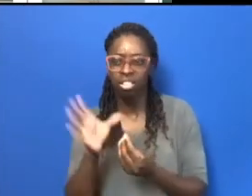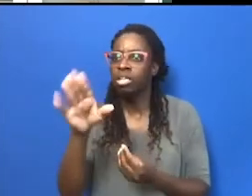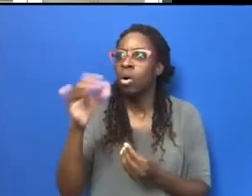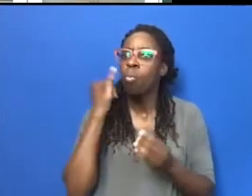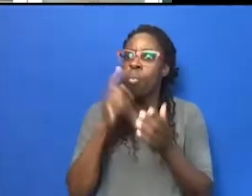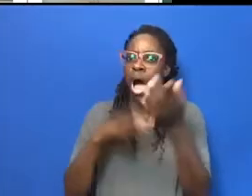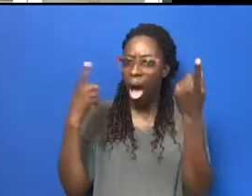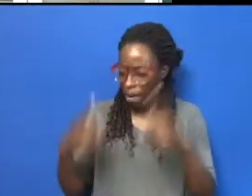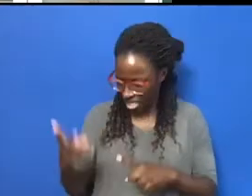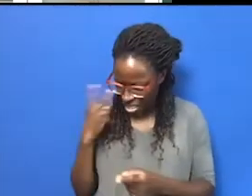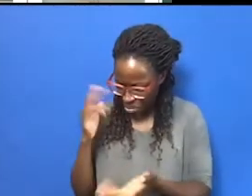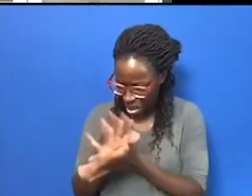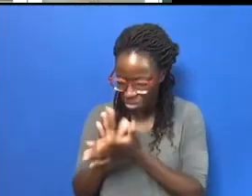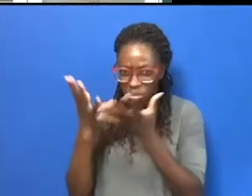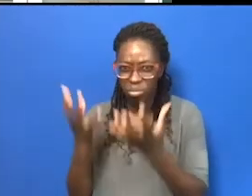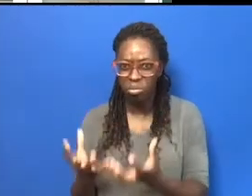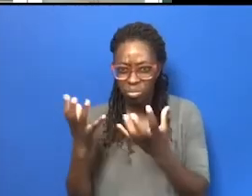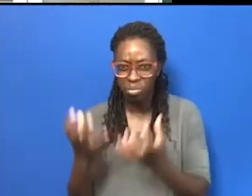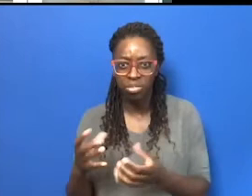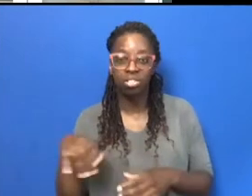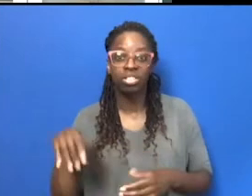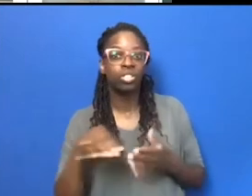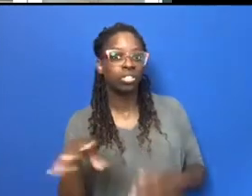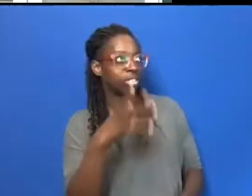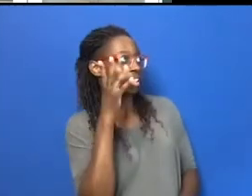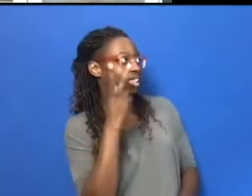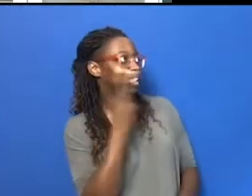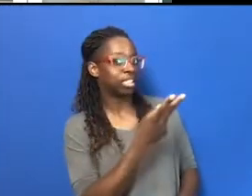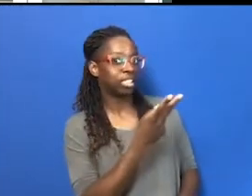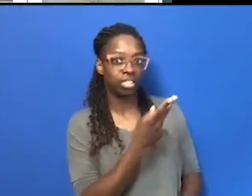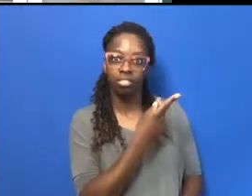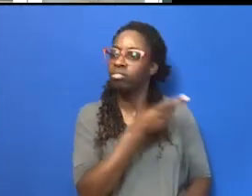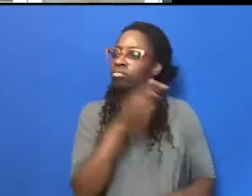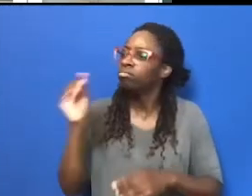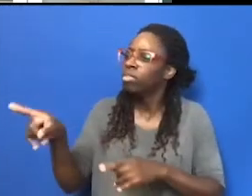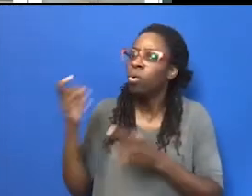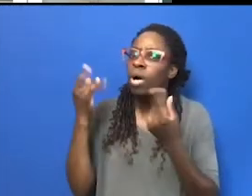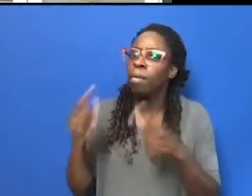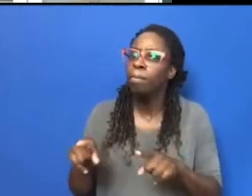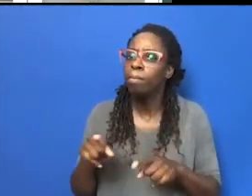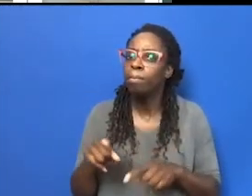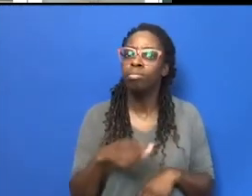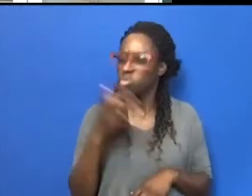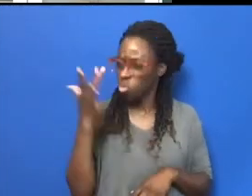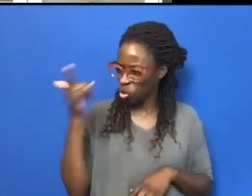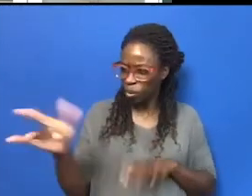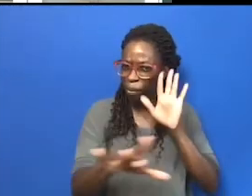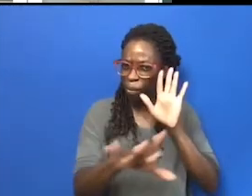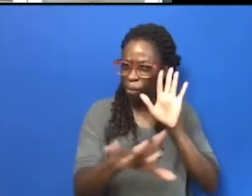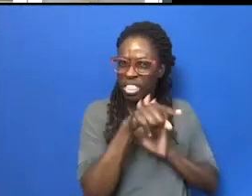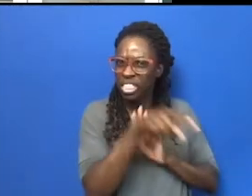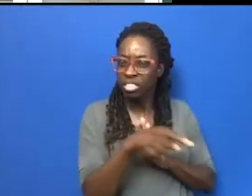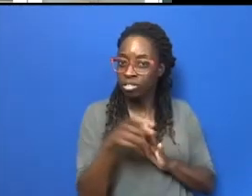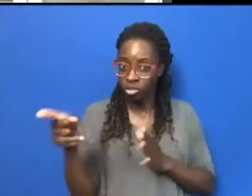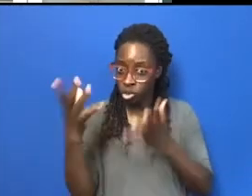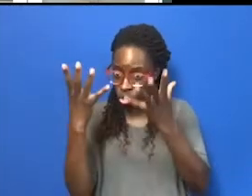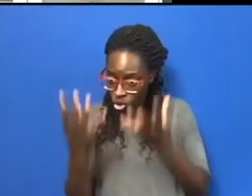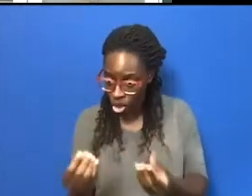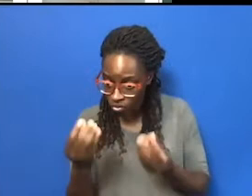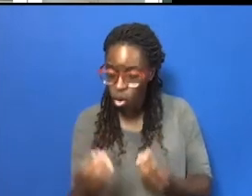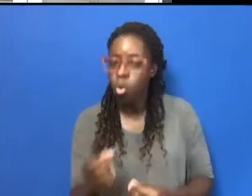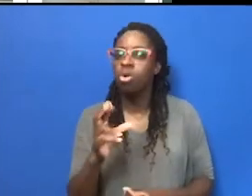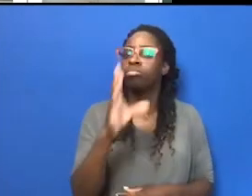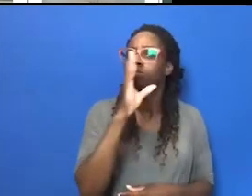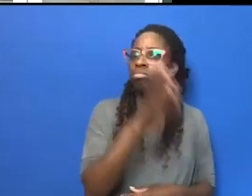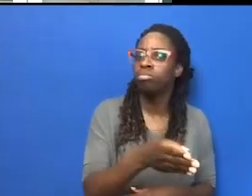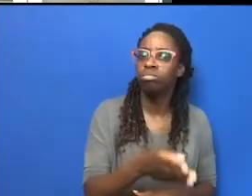visuals that provide choices for them. So is the toilet paper going to get mushy or is the toilet paper going to stay the same?